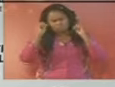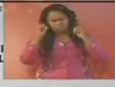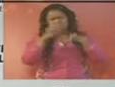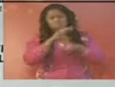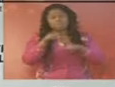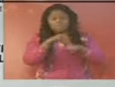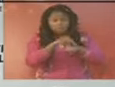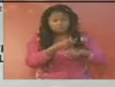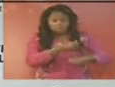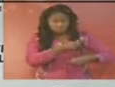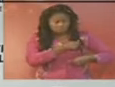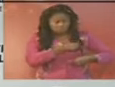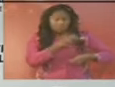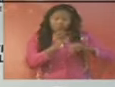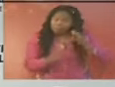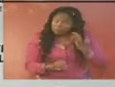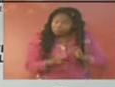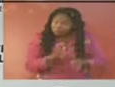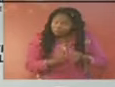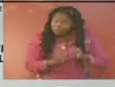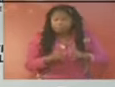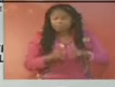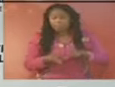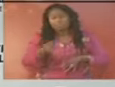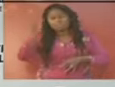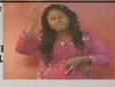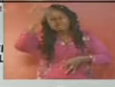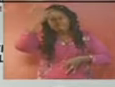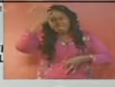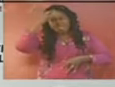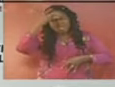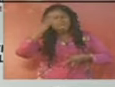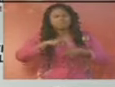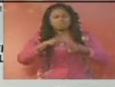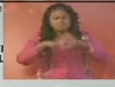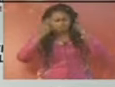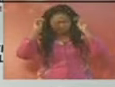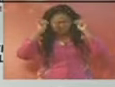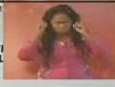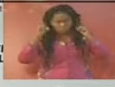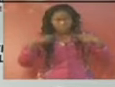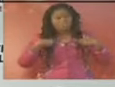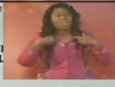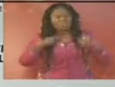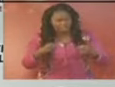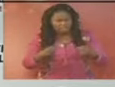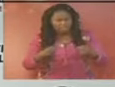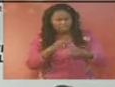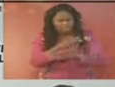require swabbing. But generally, in terms of the care of those individuals, they fall under national security.